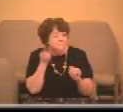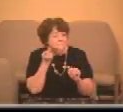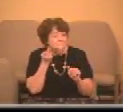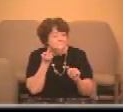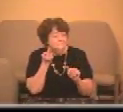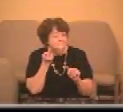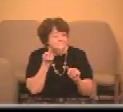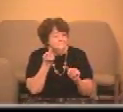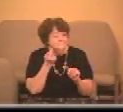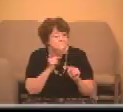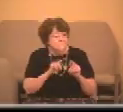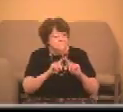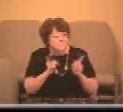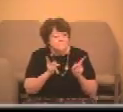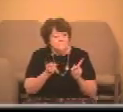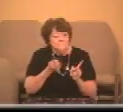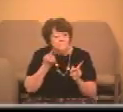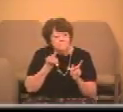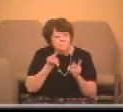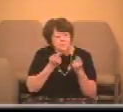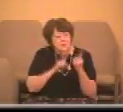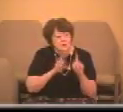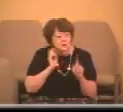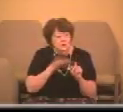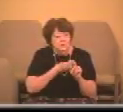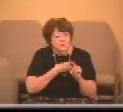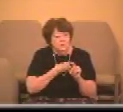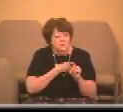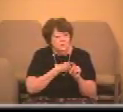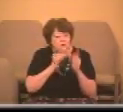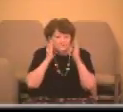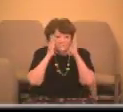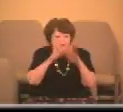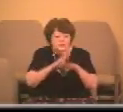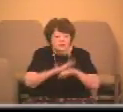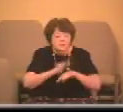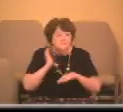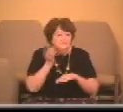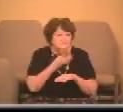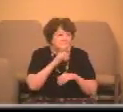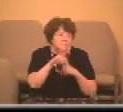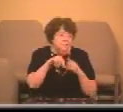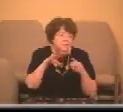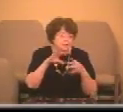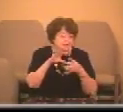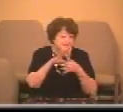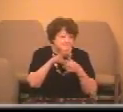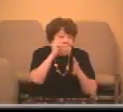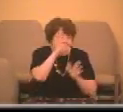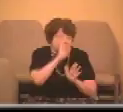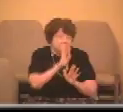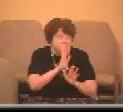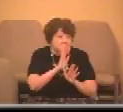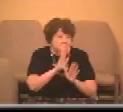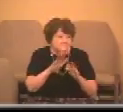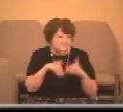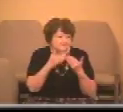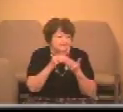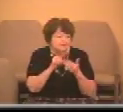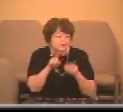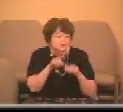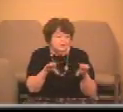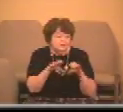the proper attention to our connection to God. And by the way, here it comes. How do you give